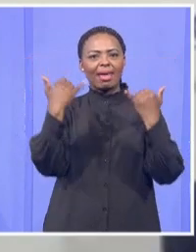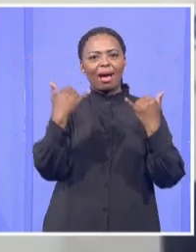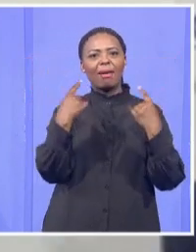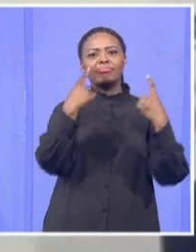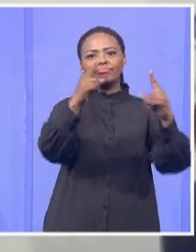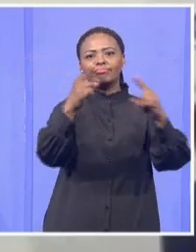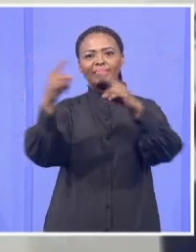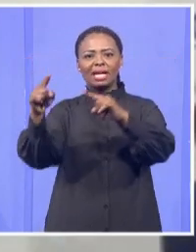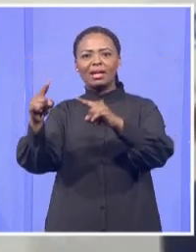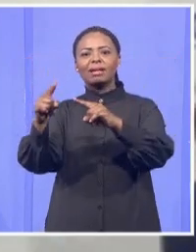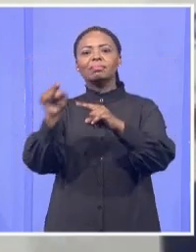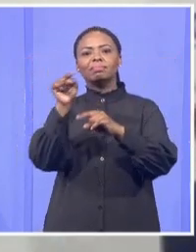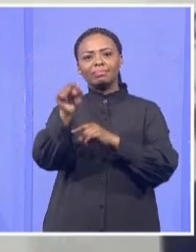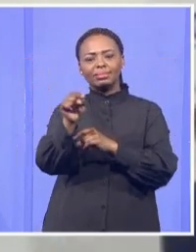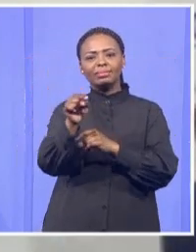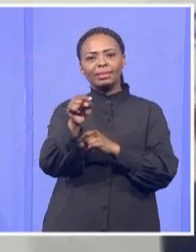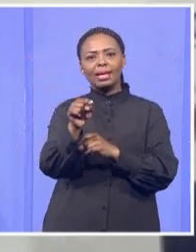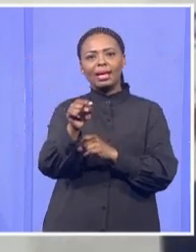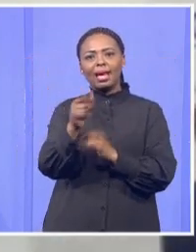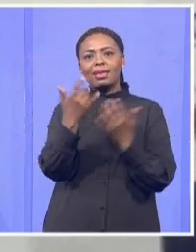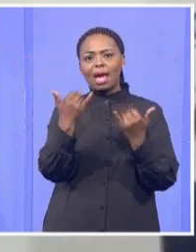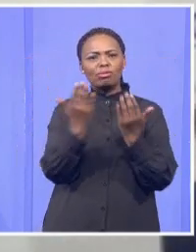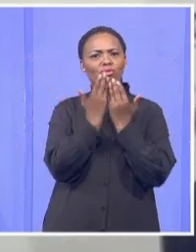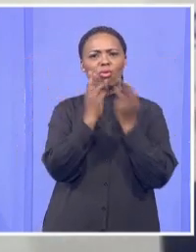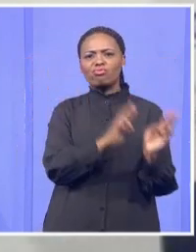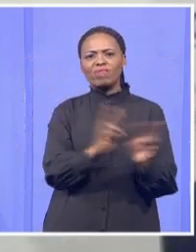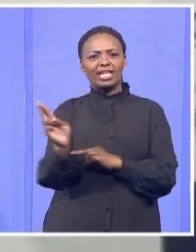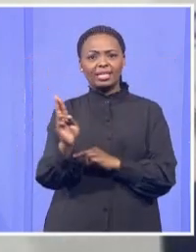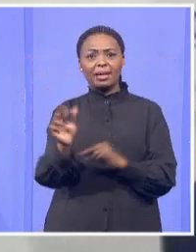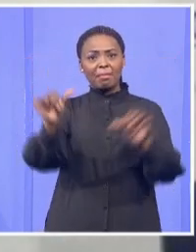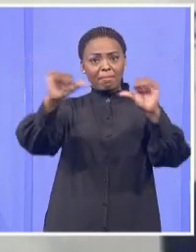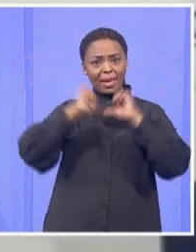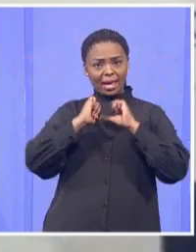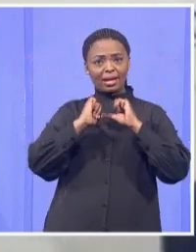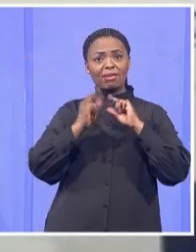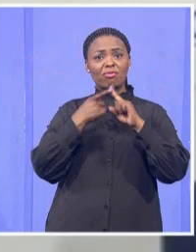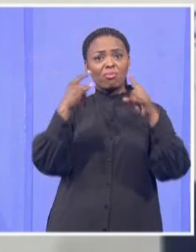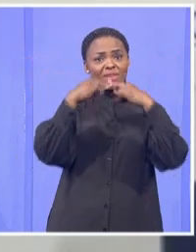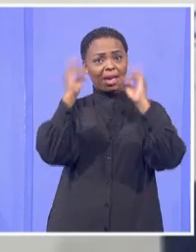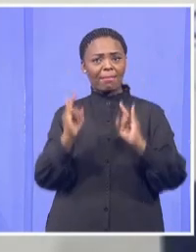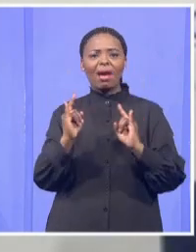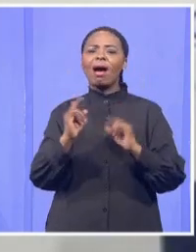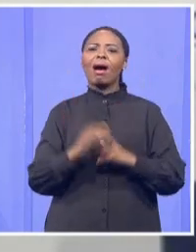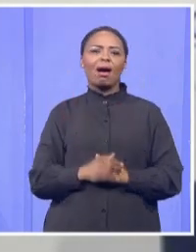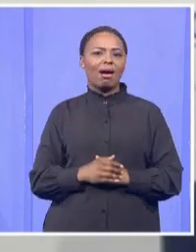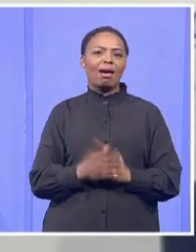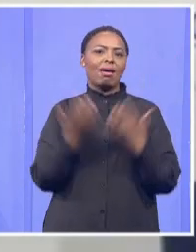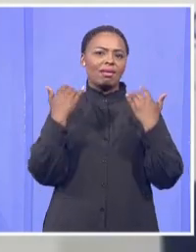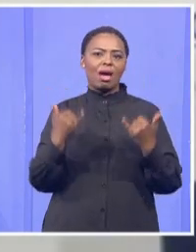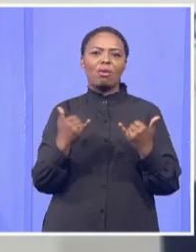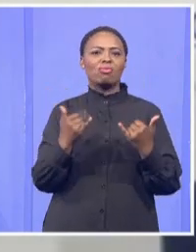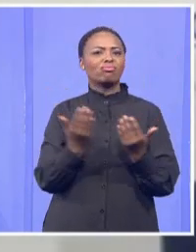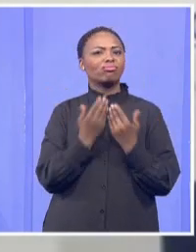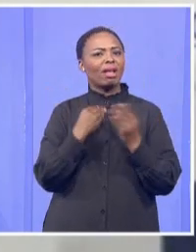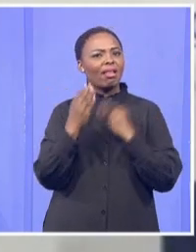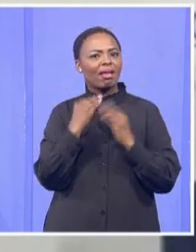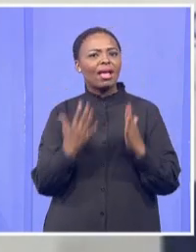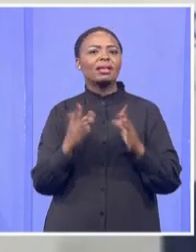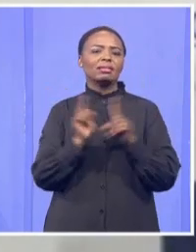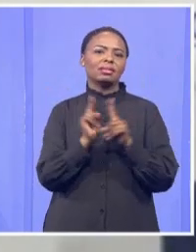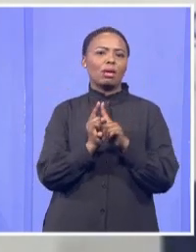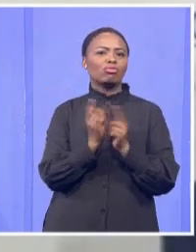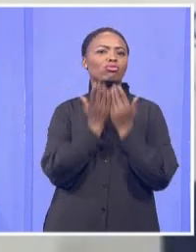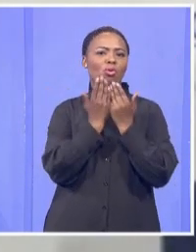schools are ready. By the time they come back, we think they will be ready to write matric. But we are